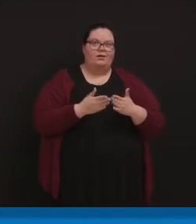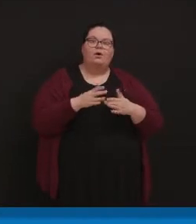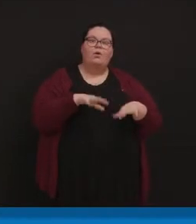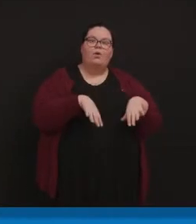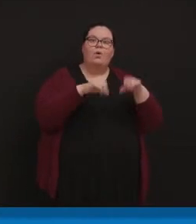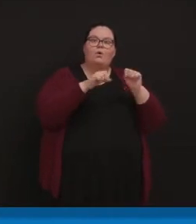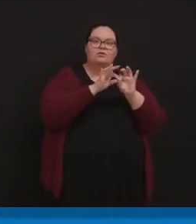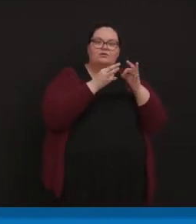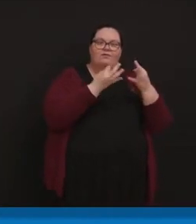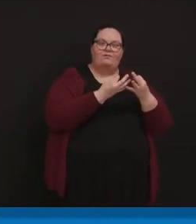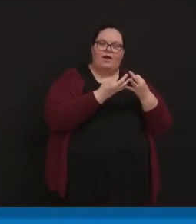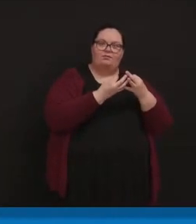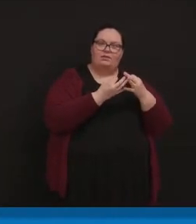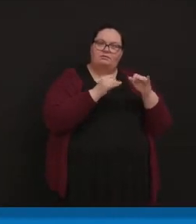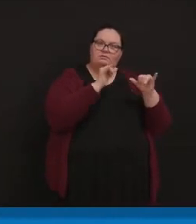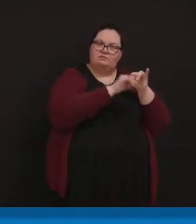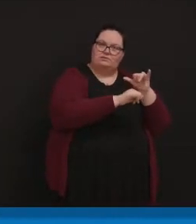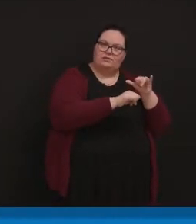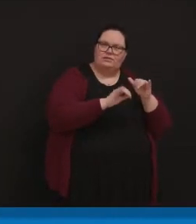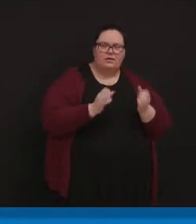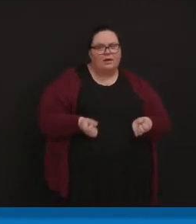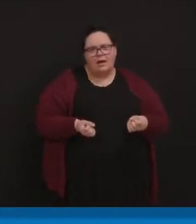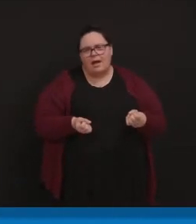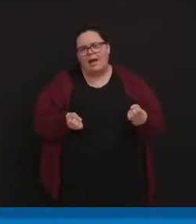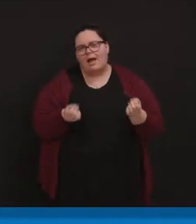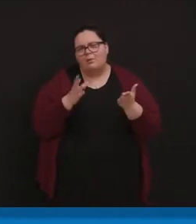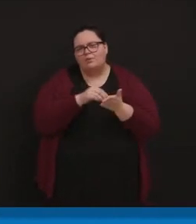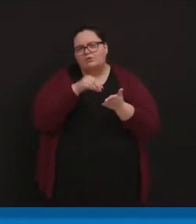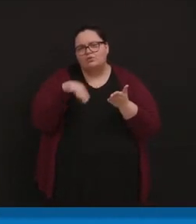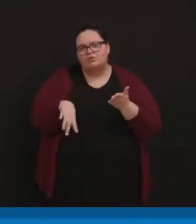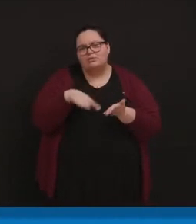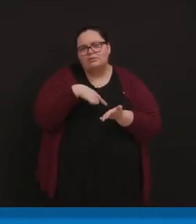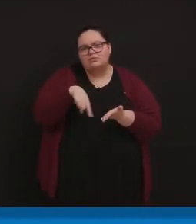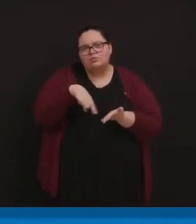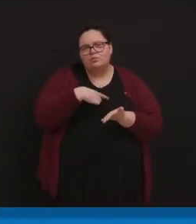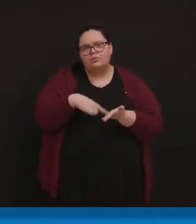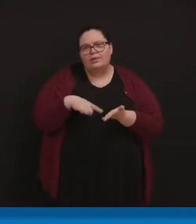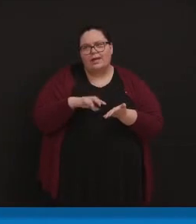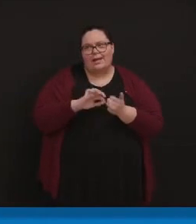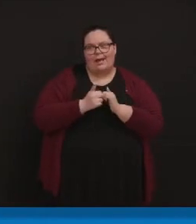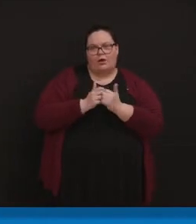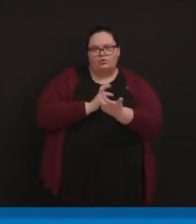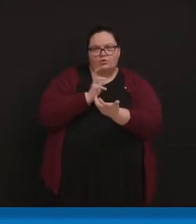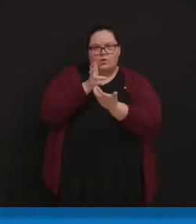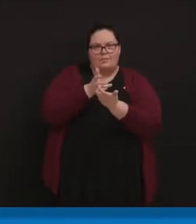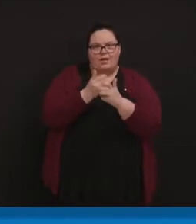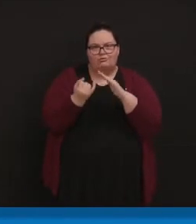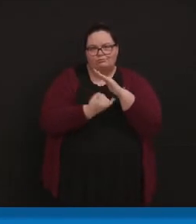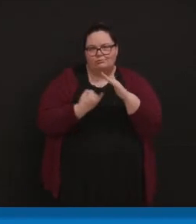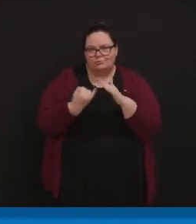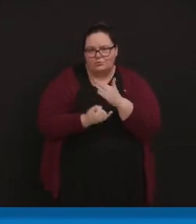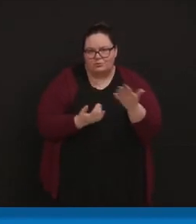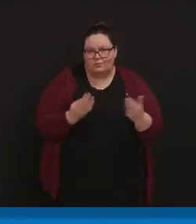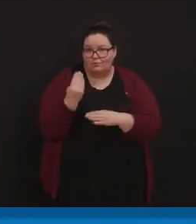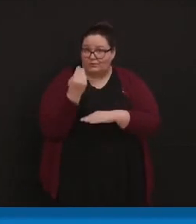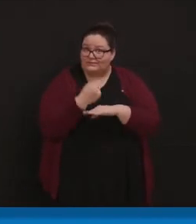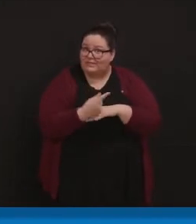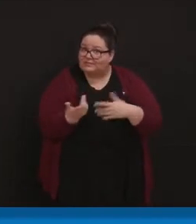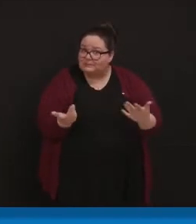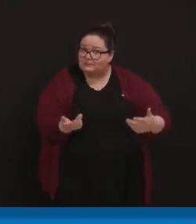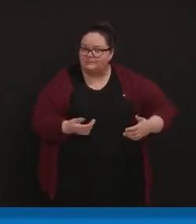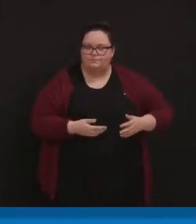us how many students are coming into New Brunswick through this program this week and what it will take to accommodate their isolation for 14